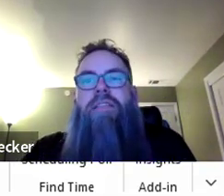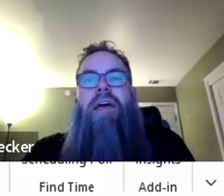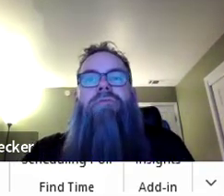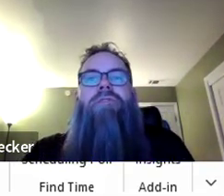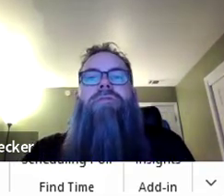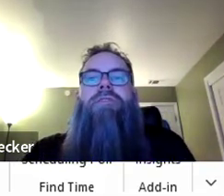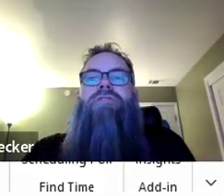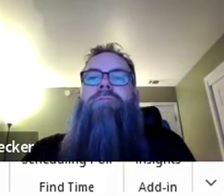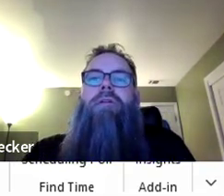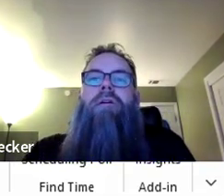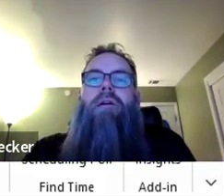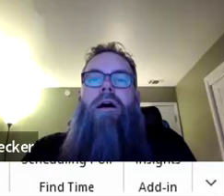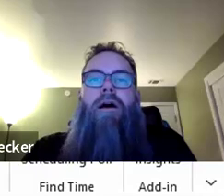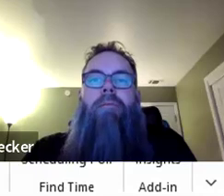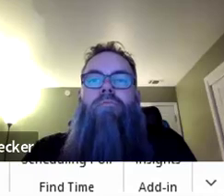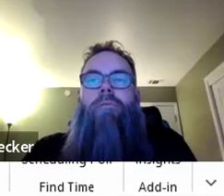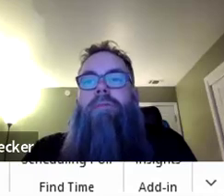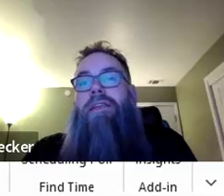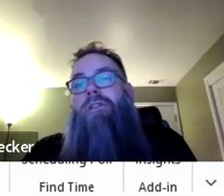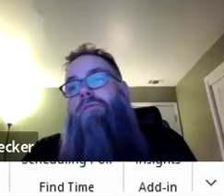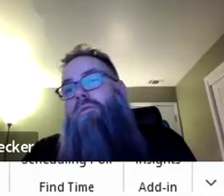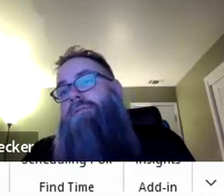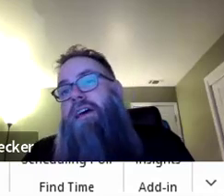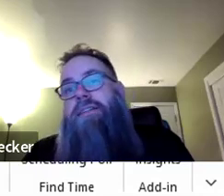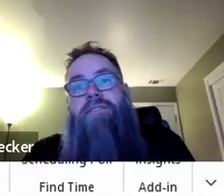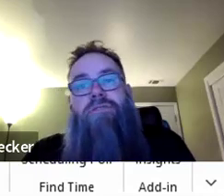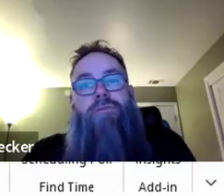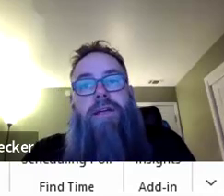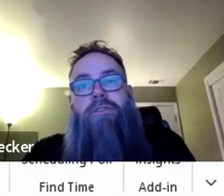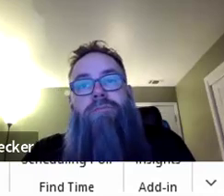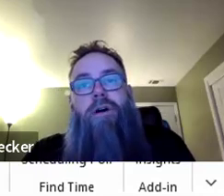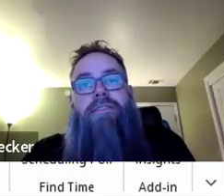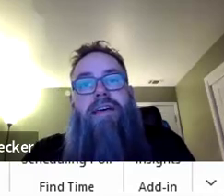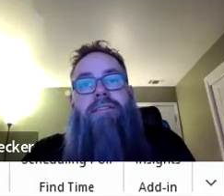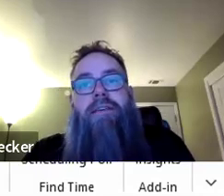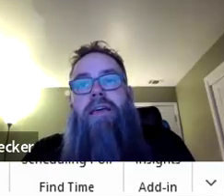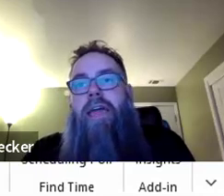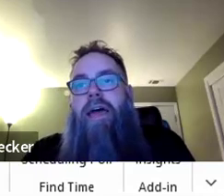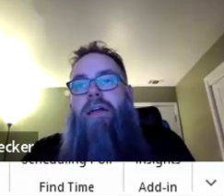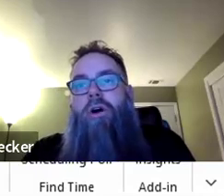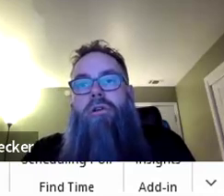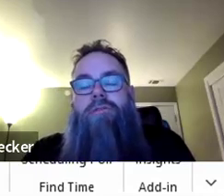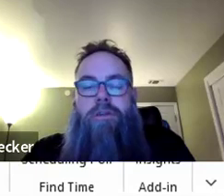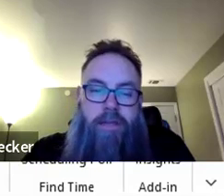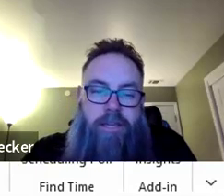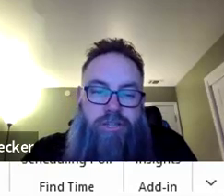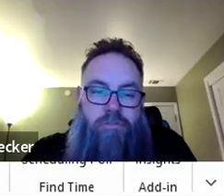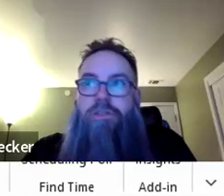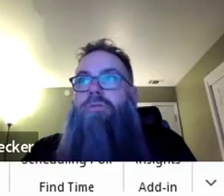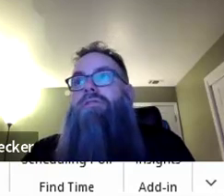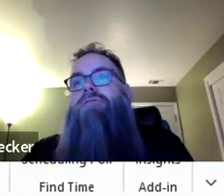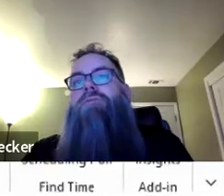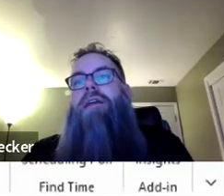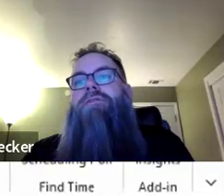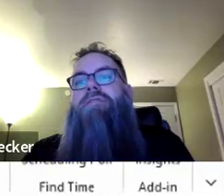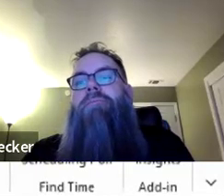DDS that they have for vendorization. We'll be updating all of our websites to reflect the new process, and all of the communication